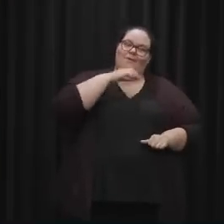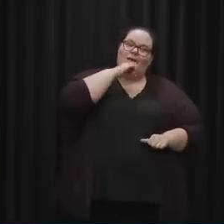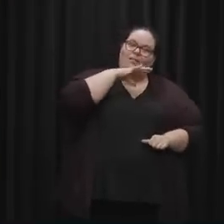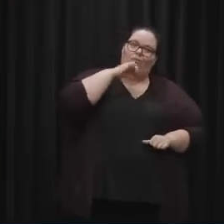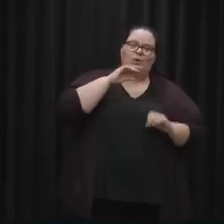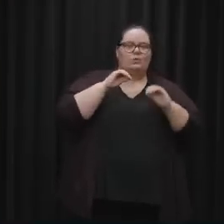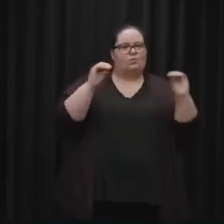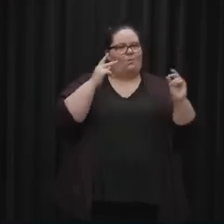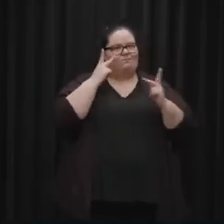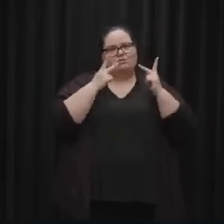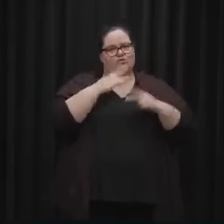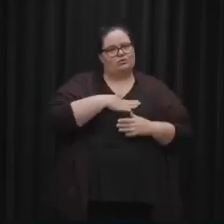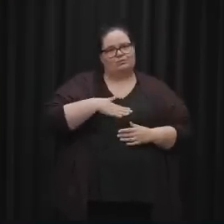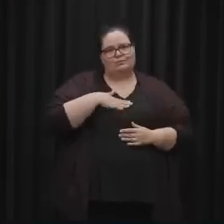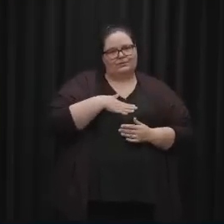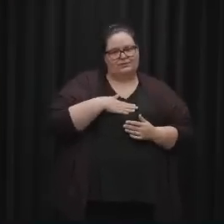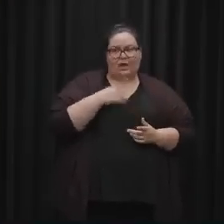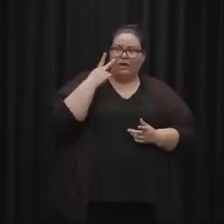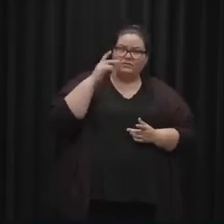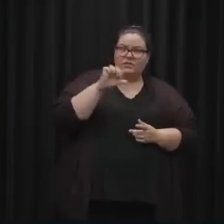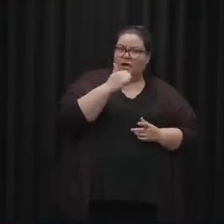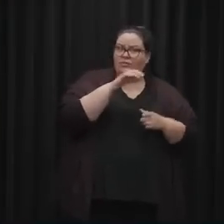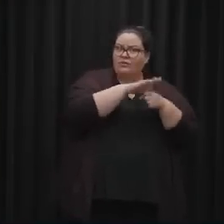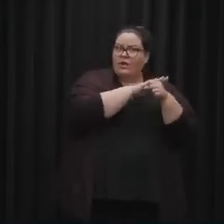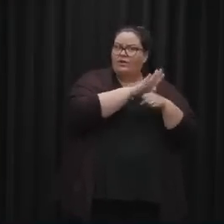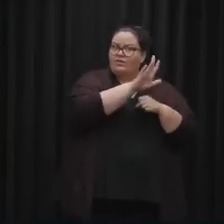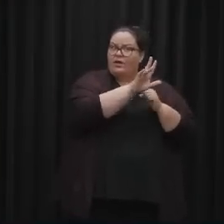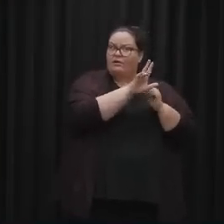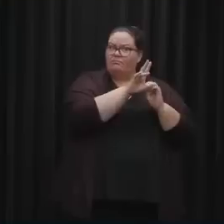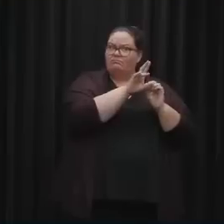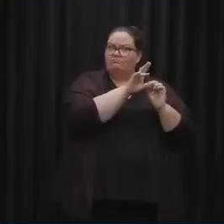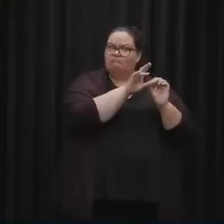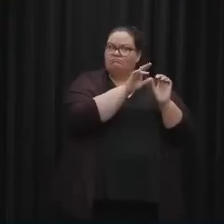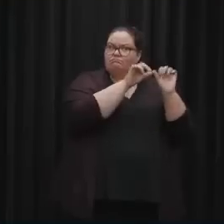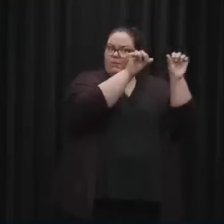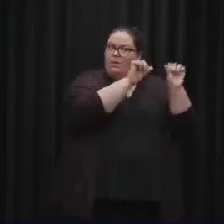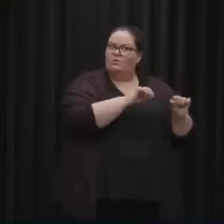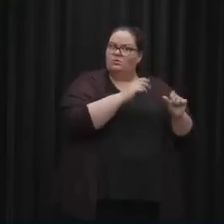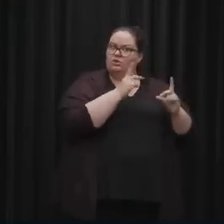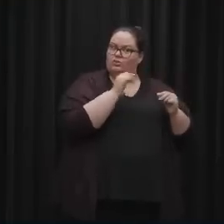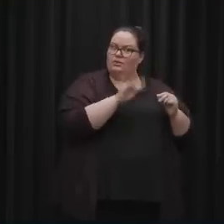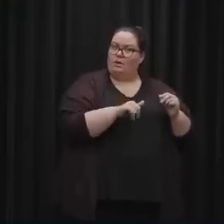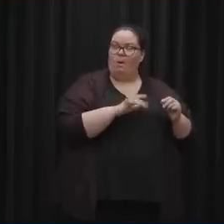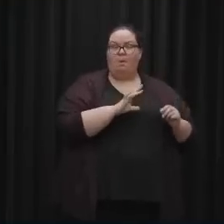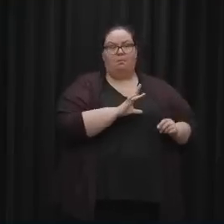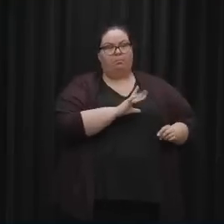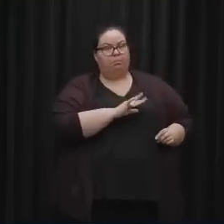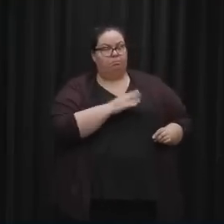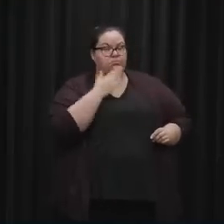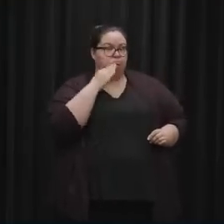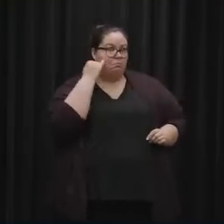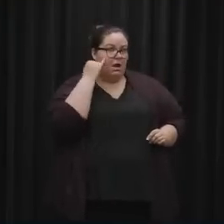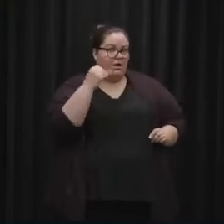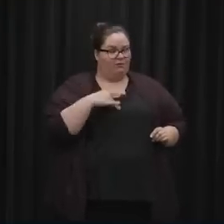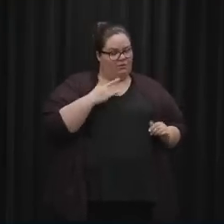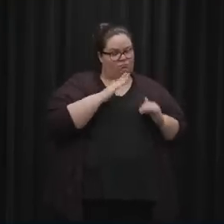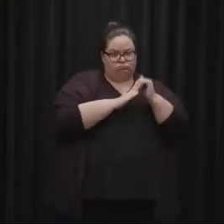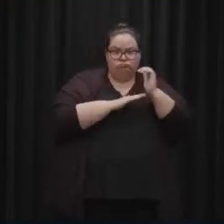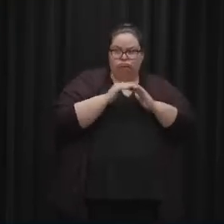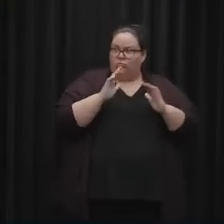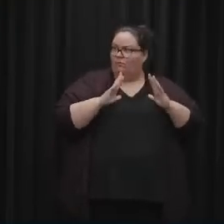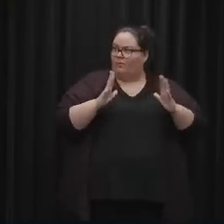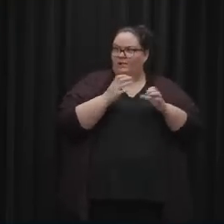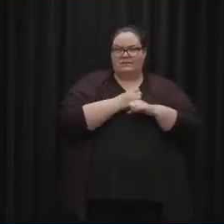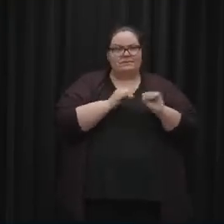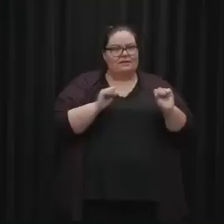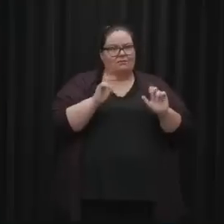visitors, please. And I've seen that in other jurisdictions' websites, that you can print out a sign and put it up on your door, and you can feel comfortable